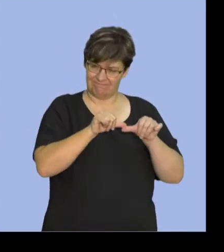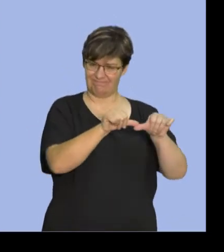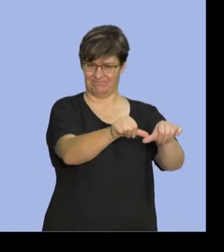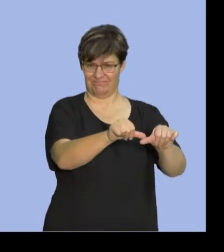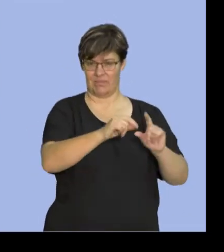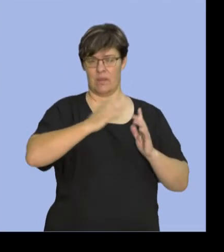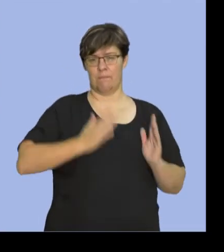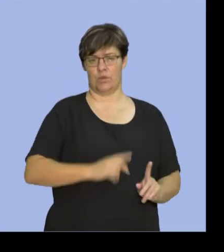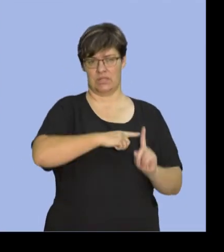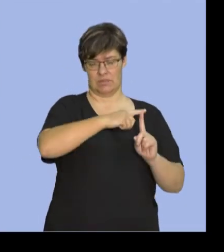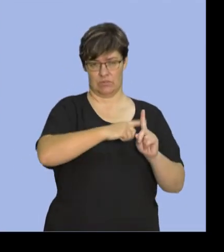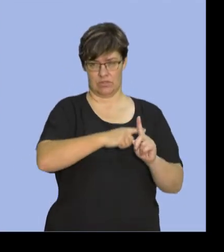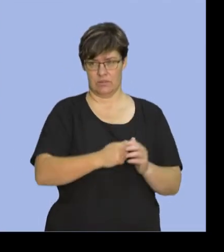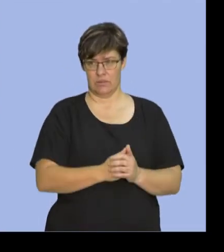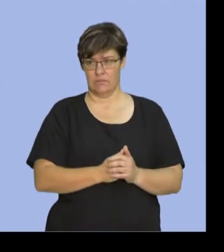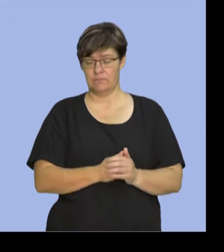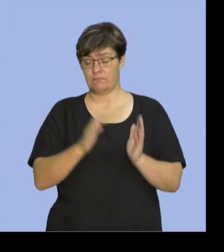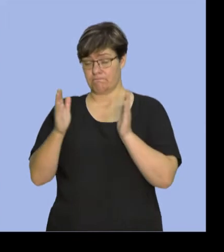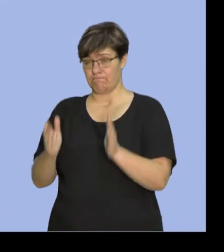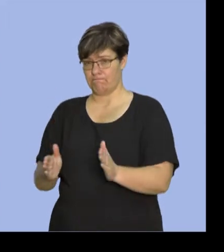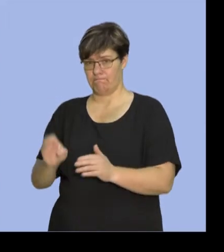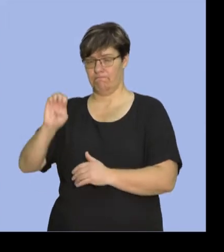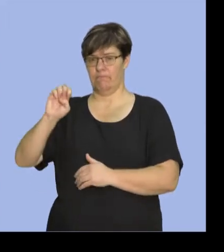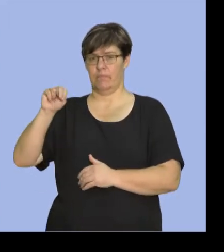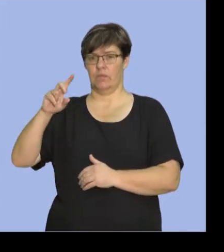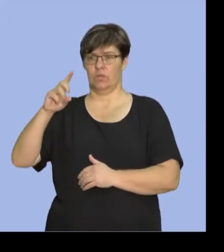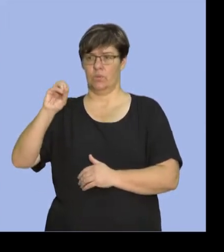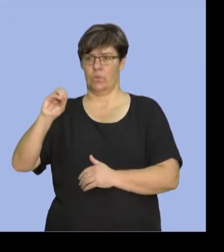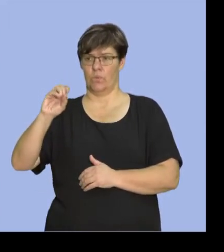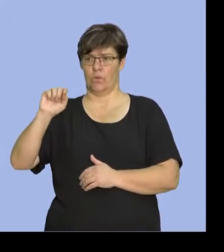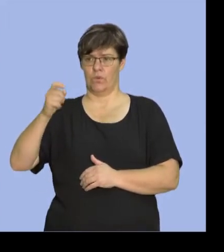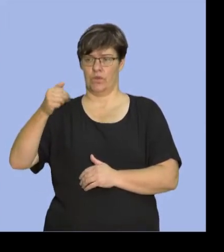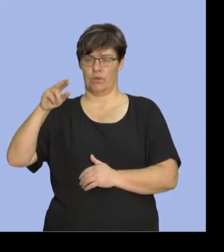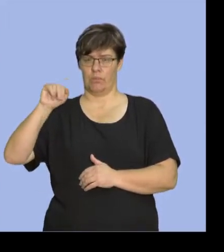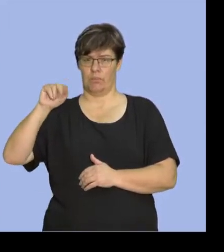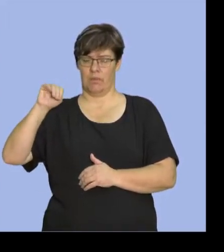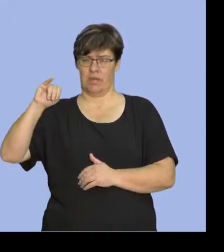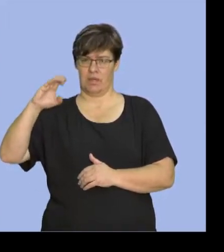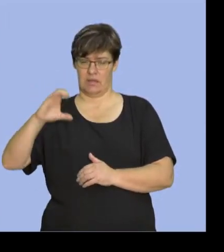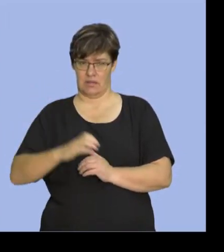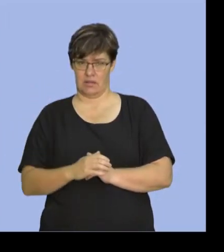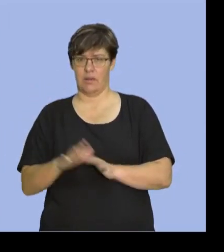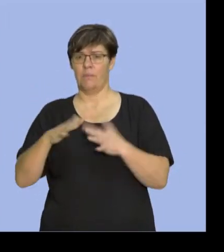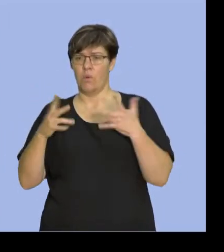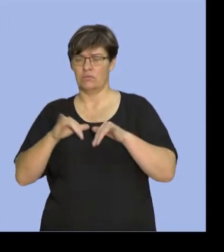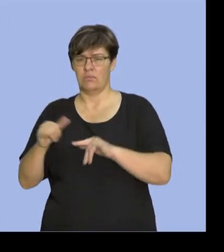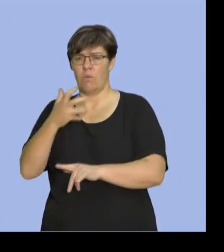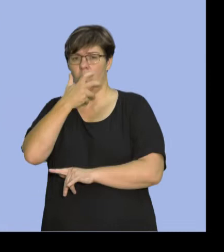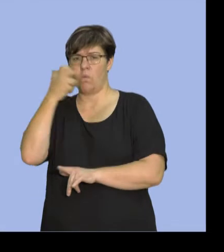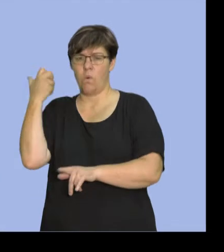temperature. Let's look at the term endothermic. So these are commonly called